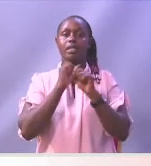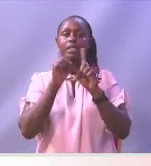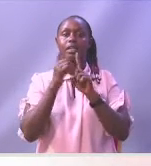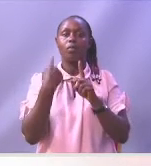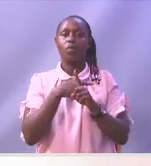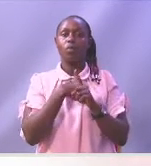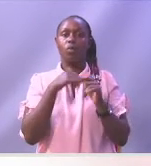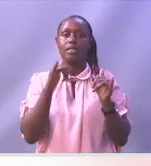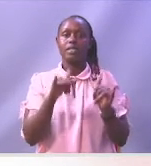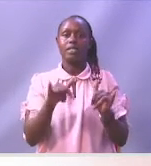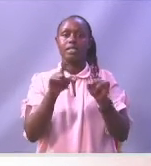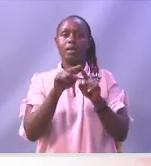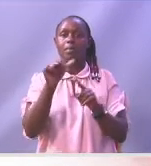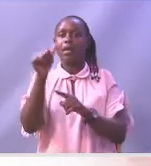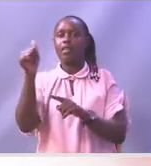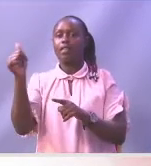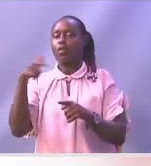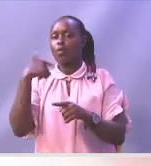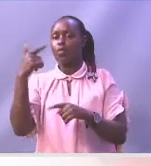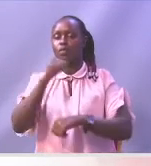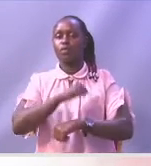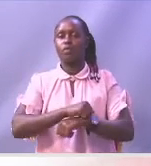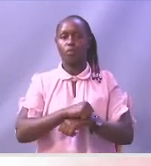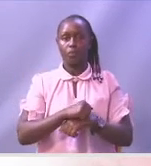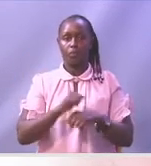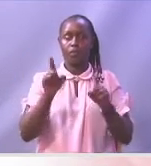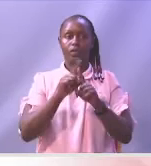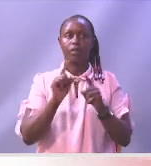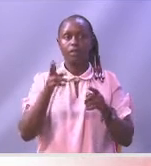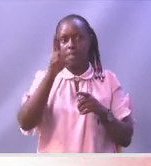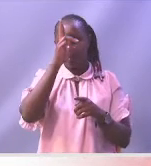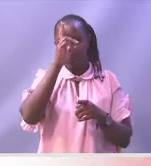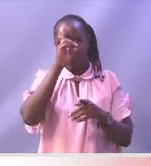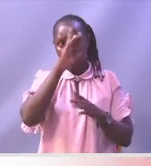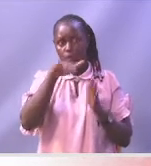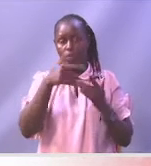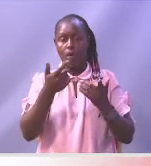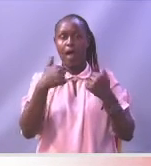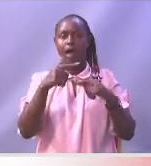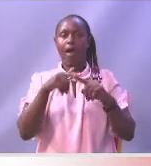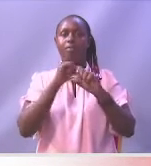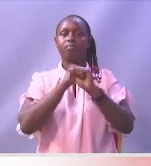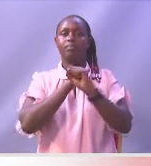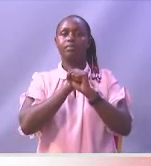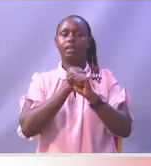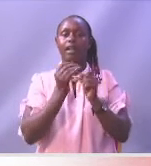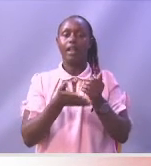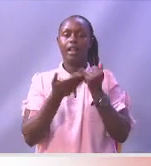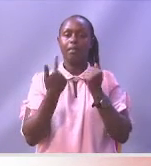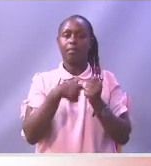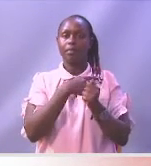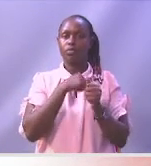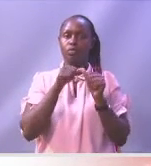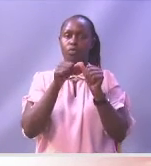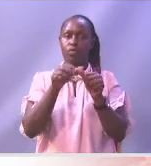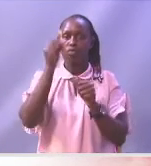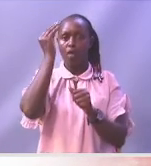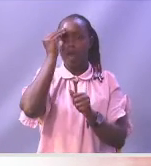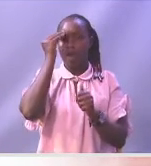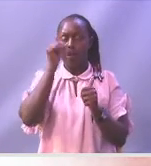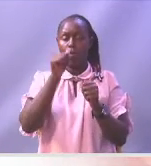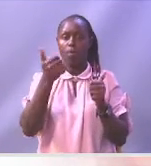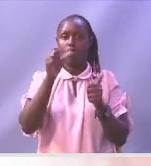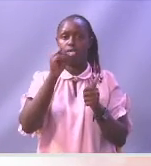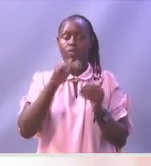wale wengine ambao wako mashule sahihi. Watusaidie hata na polisi watukute watuchunge wakati tunasoma ndio